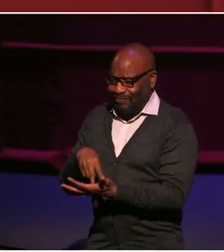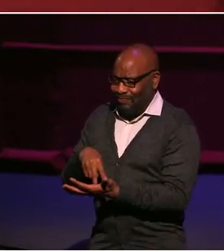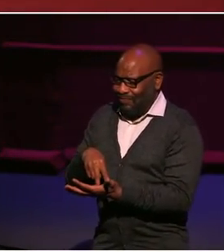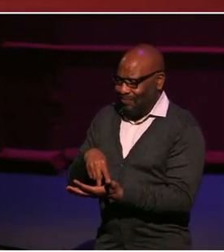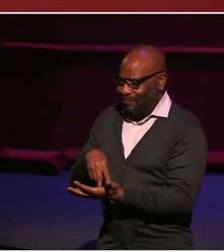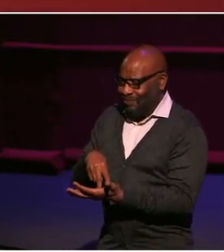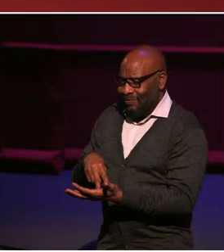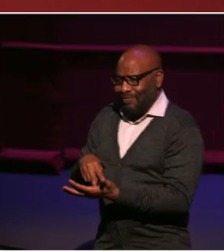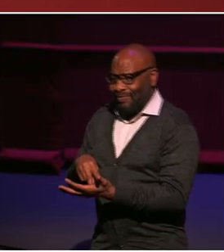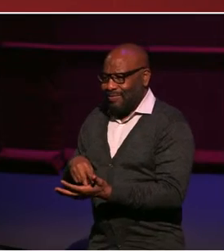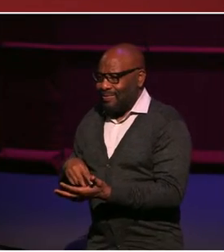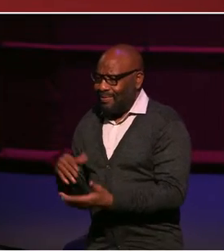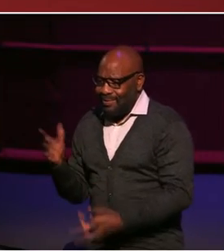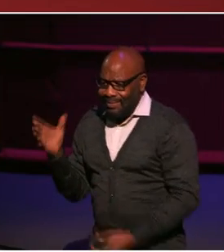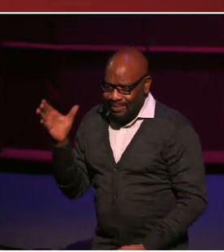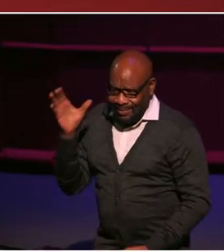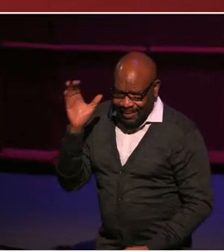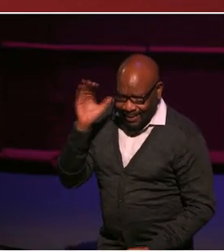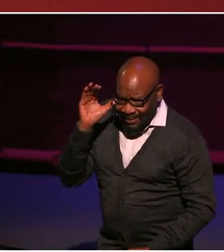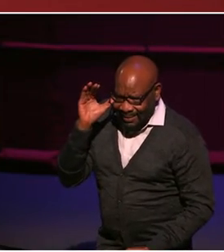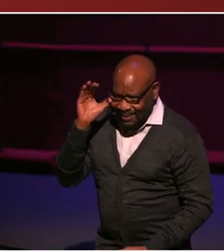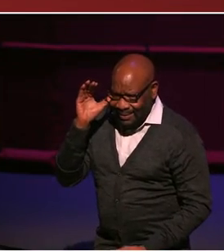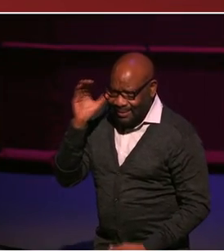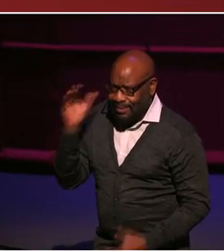Is what you